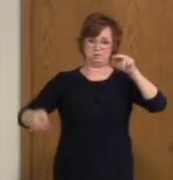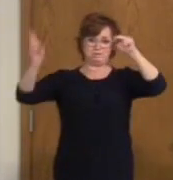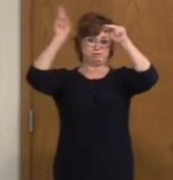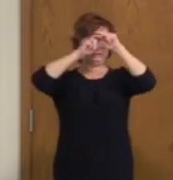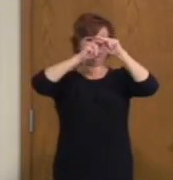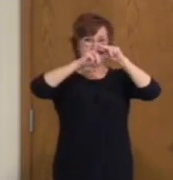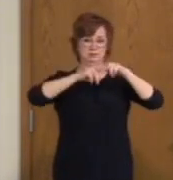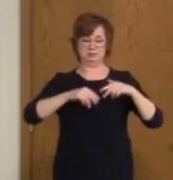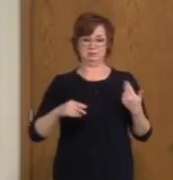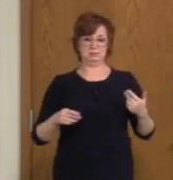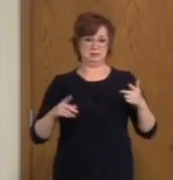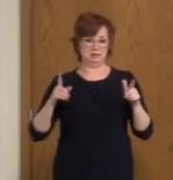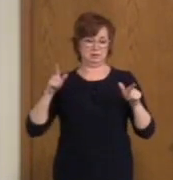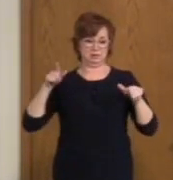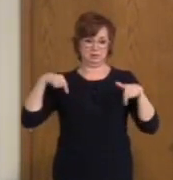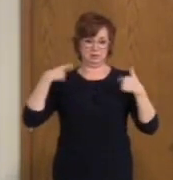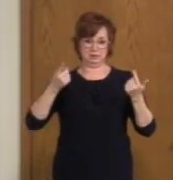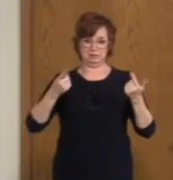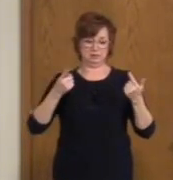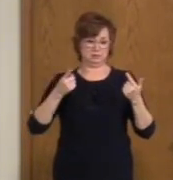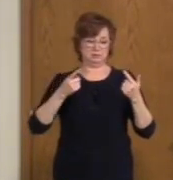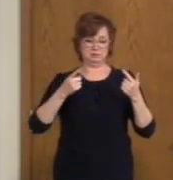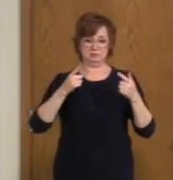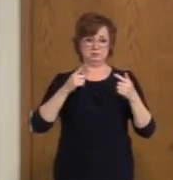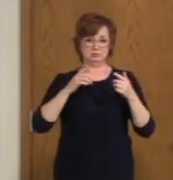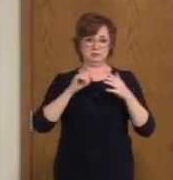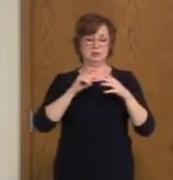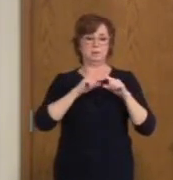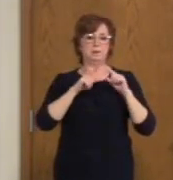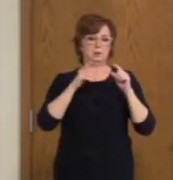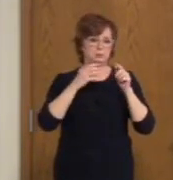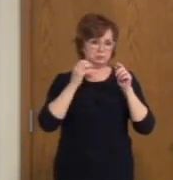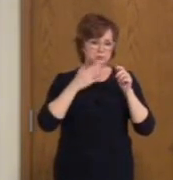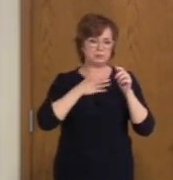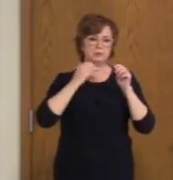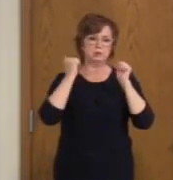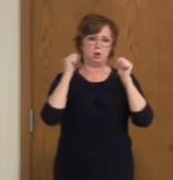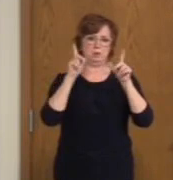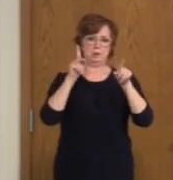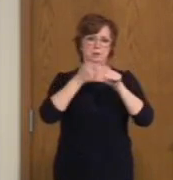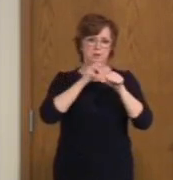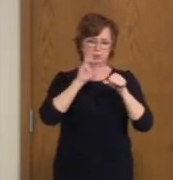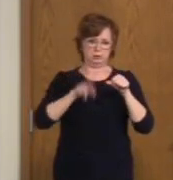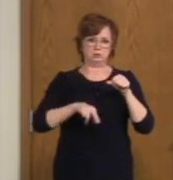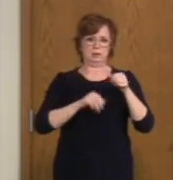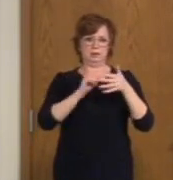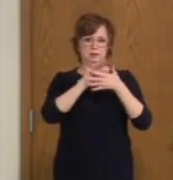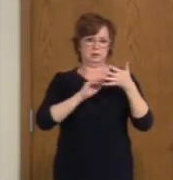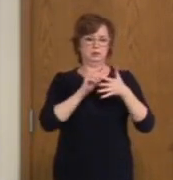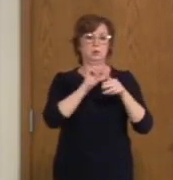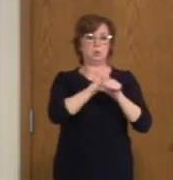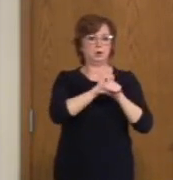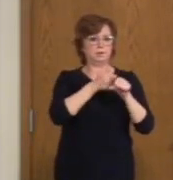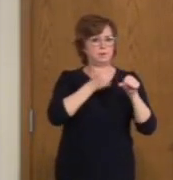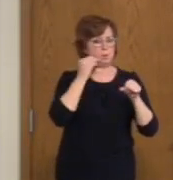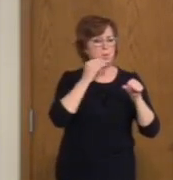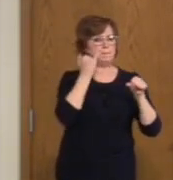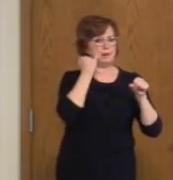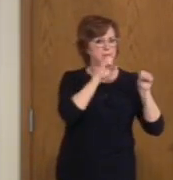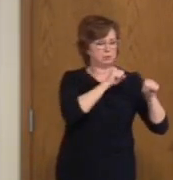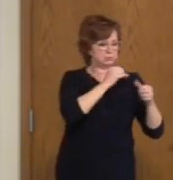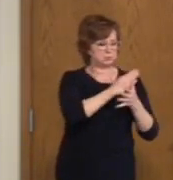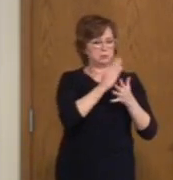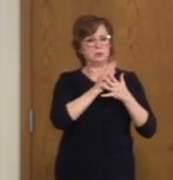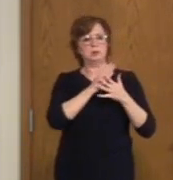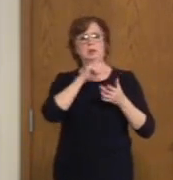takes everyone in Regina to comply. If you can work from home, work from home. Minimize the number of contacts. No mixing outside your